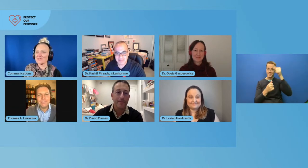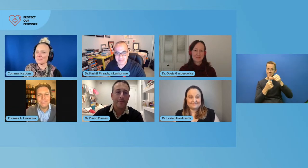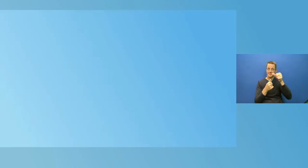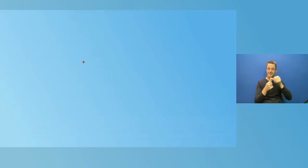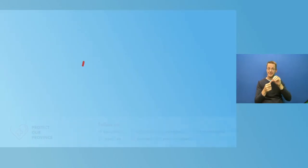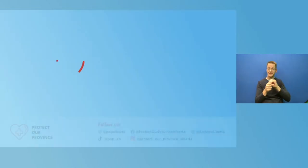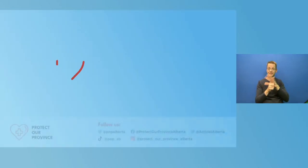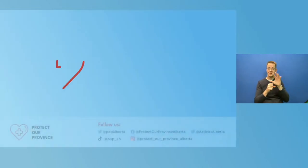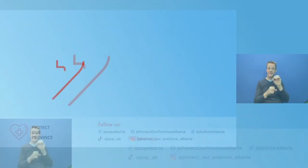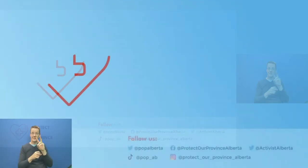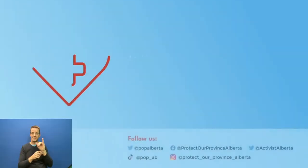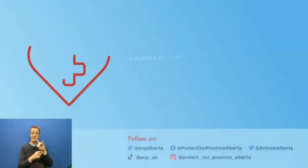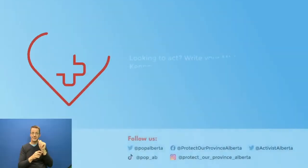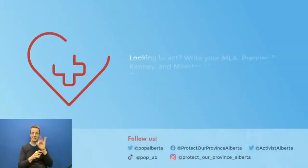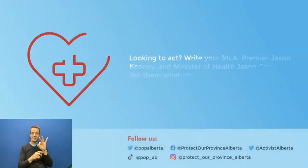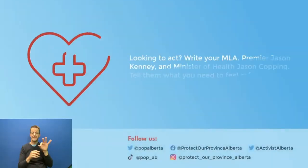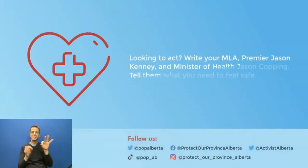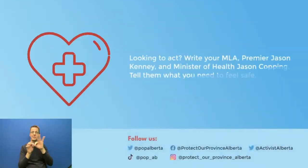lives.